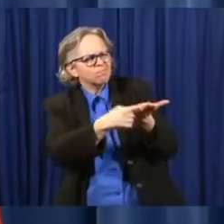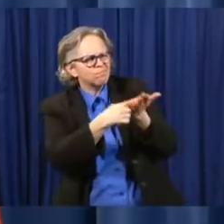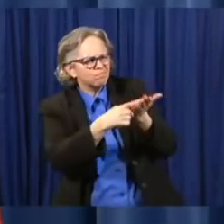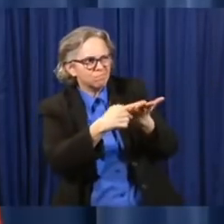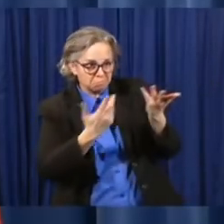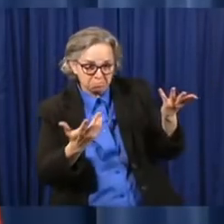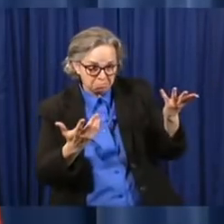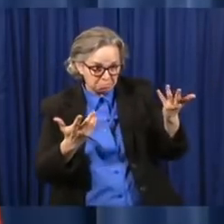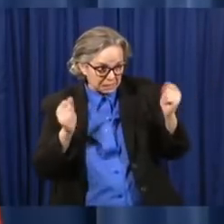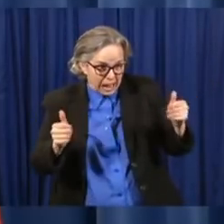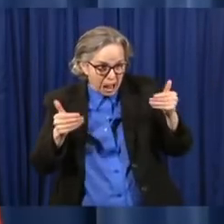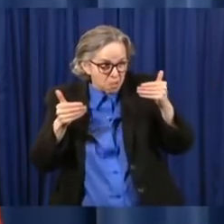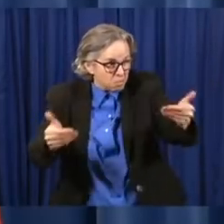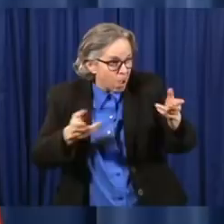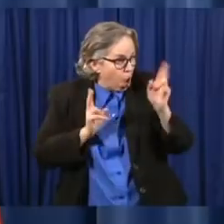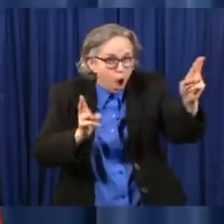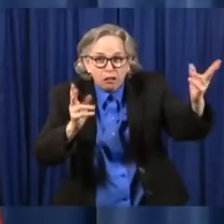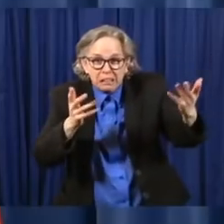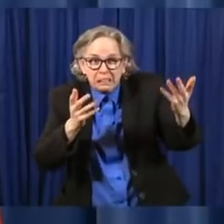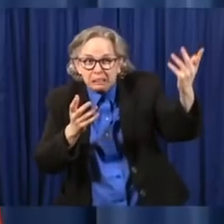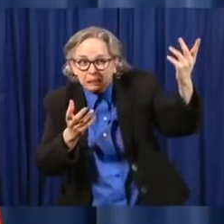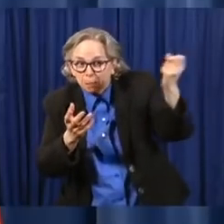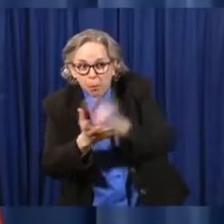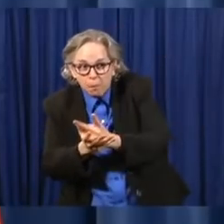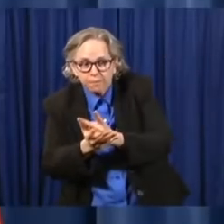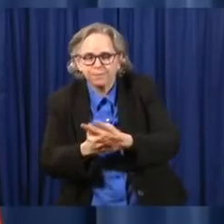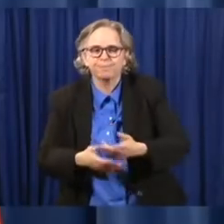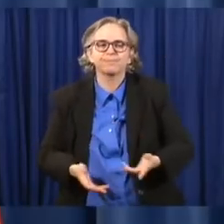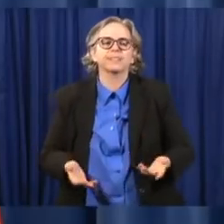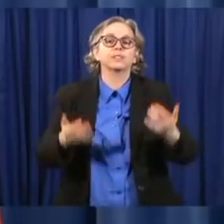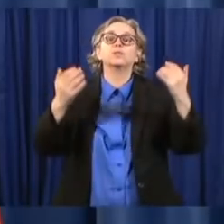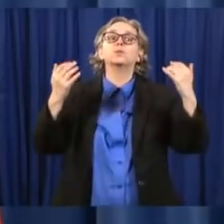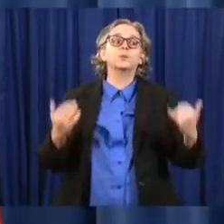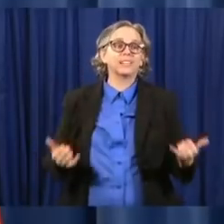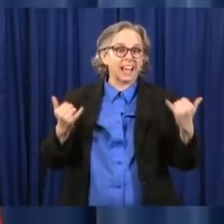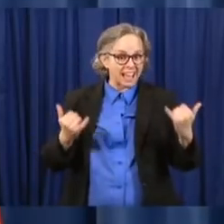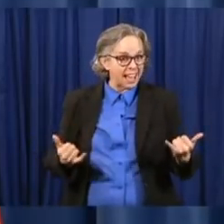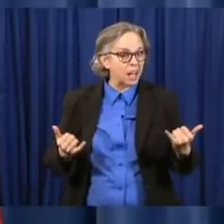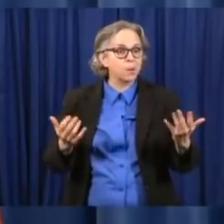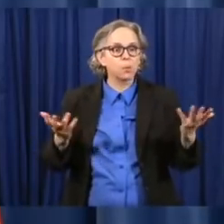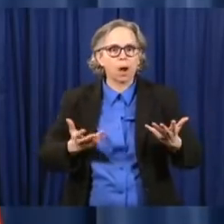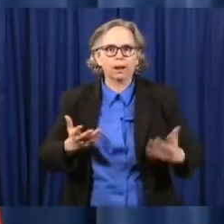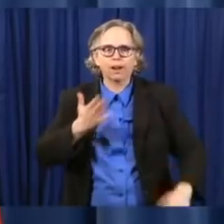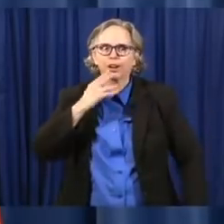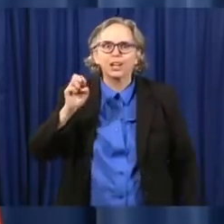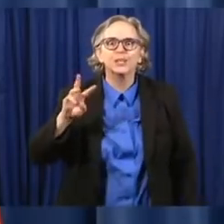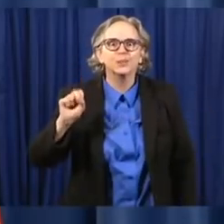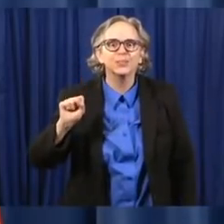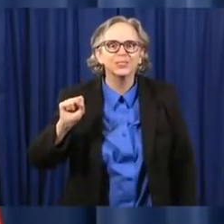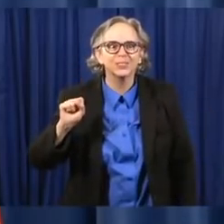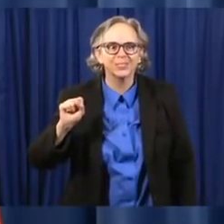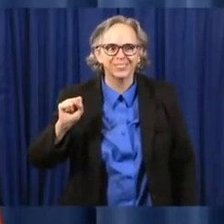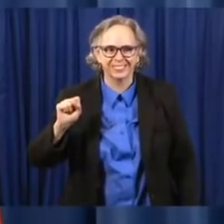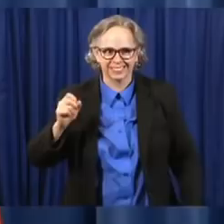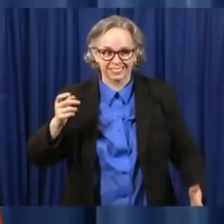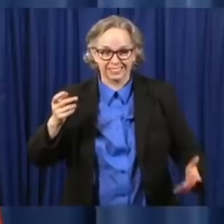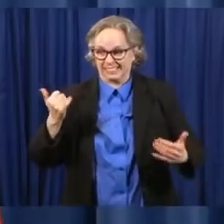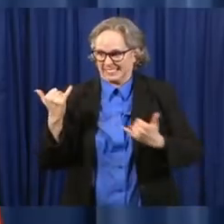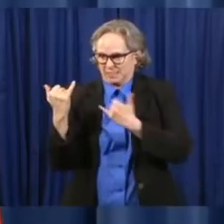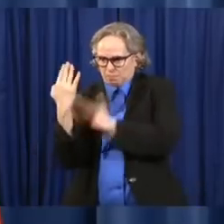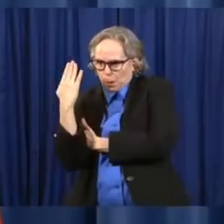this forward. Today, we received some very, very good news. This morning, I got a call